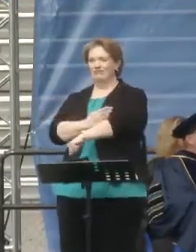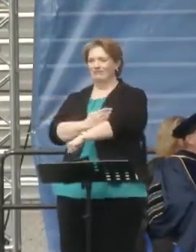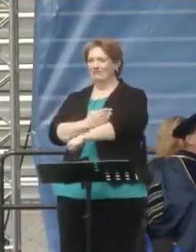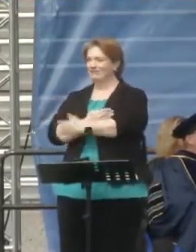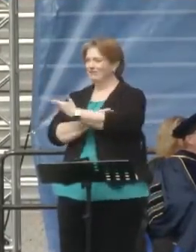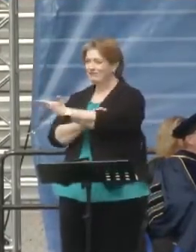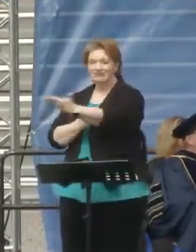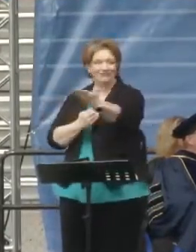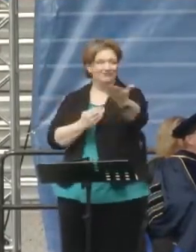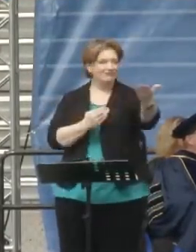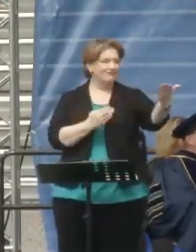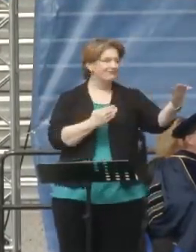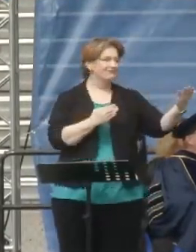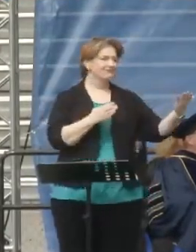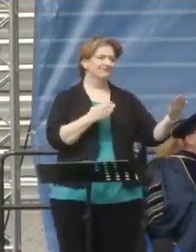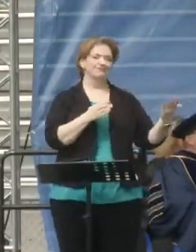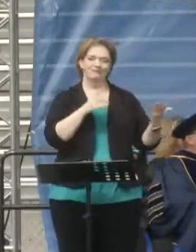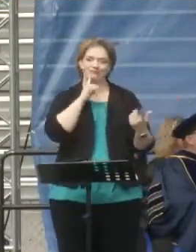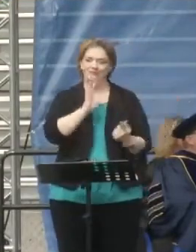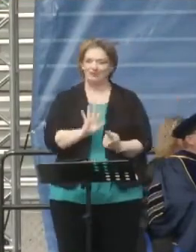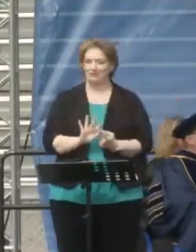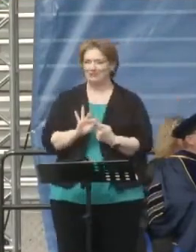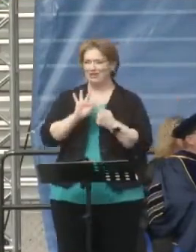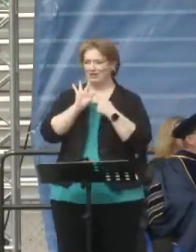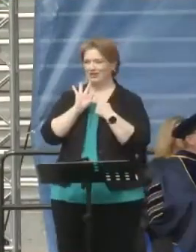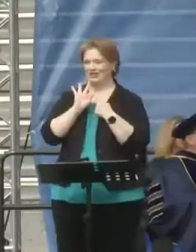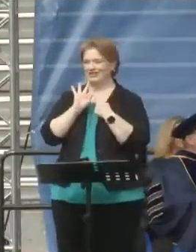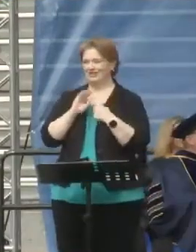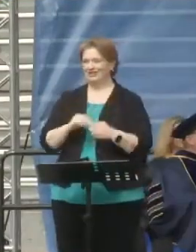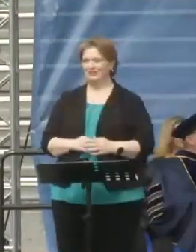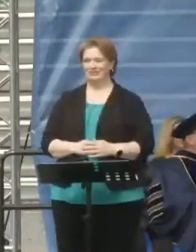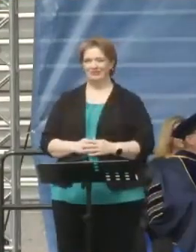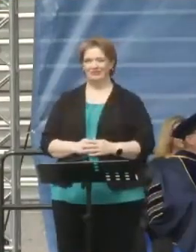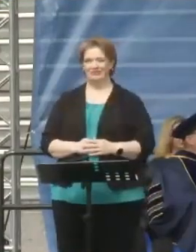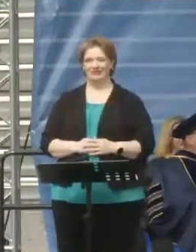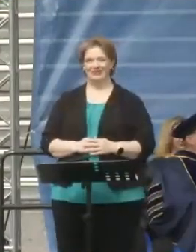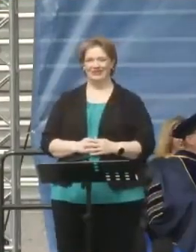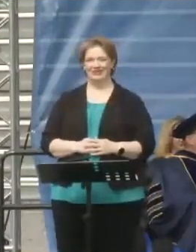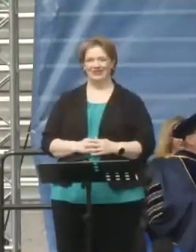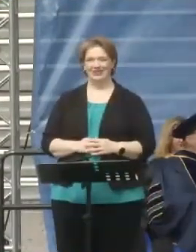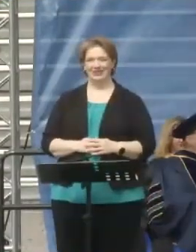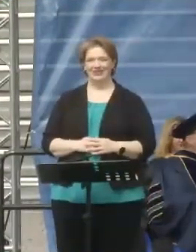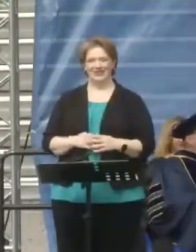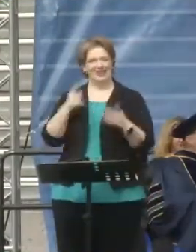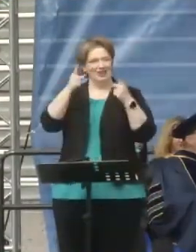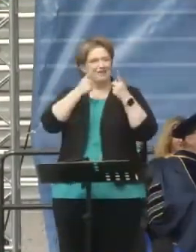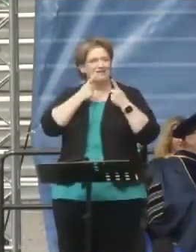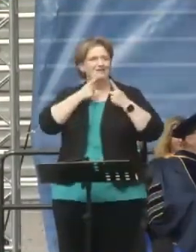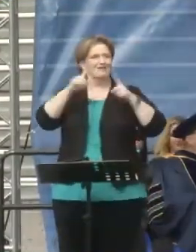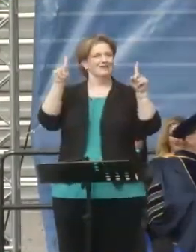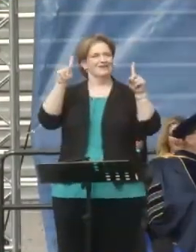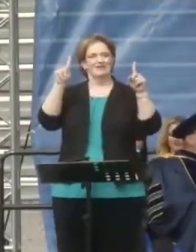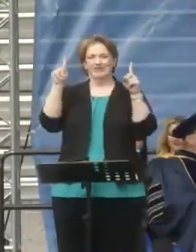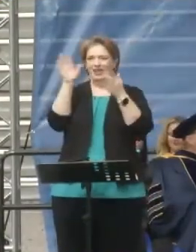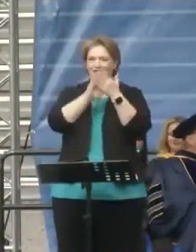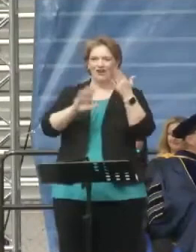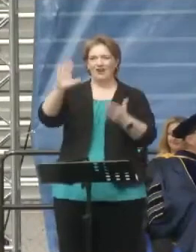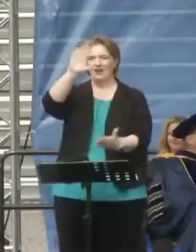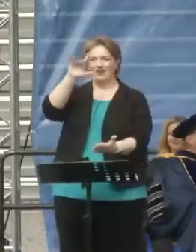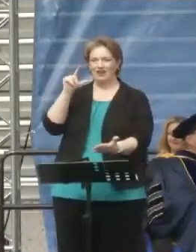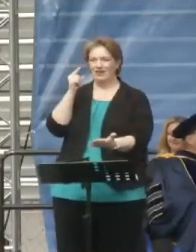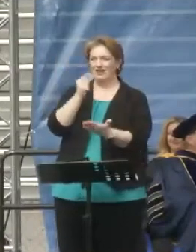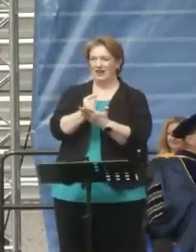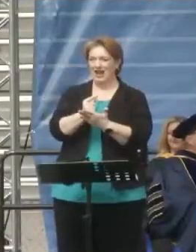22, are particularly special. Not only have you achieved this impressive milestone, you have overcome so